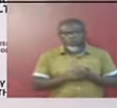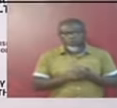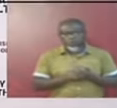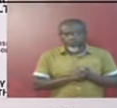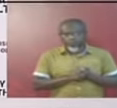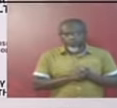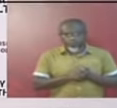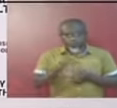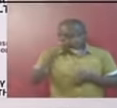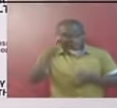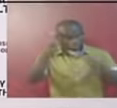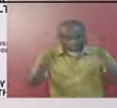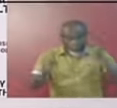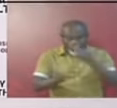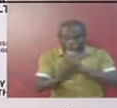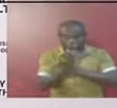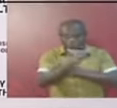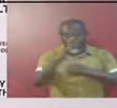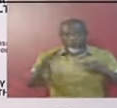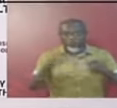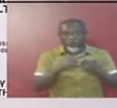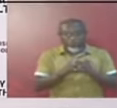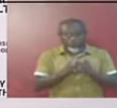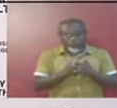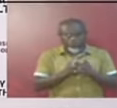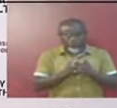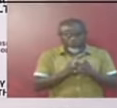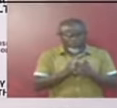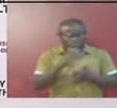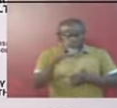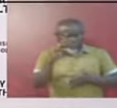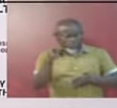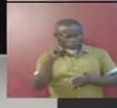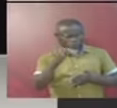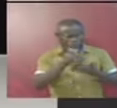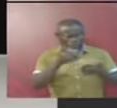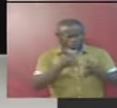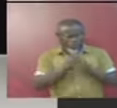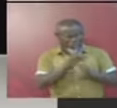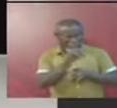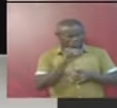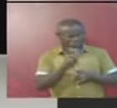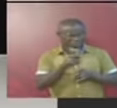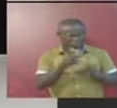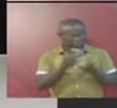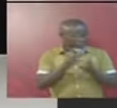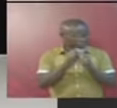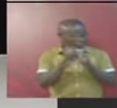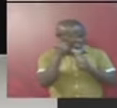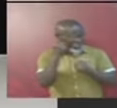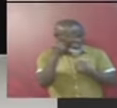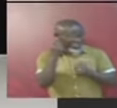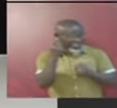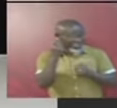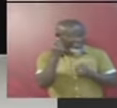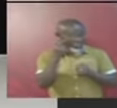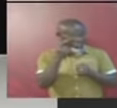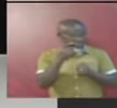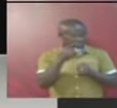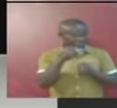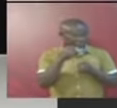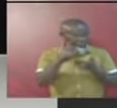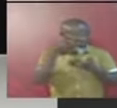Hi, morning everyone. Rashad Khan, Guardian Media Limited. CMO, before I ask my question, I just want to clarify one thing, right? In the earlier presentation, when you